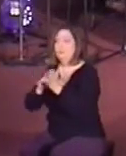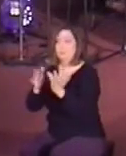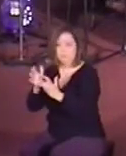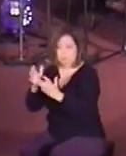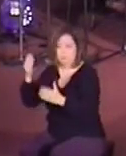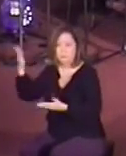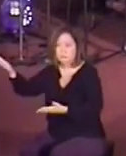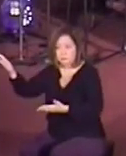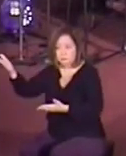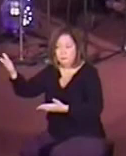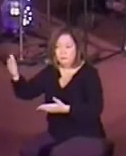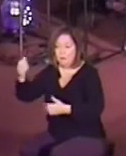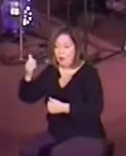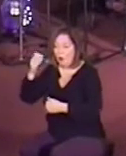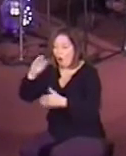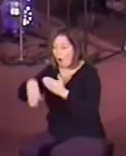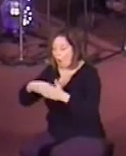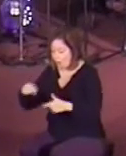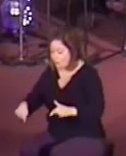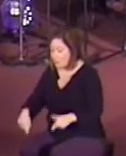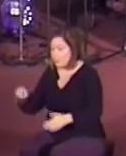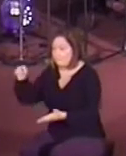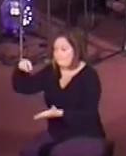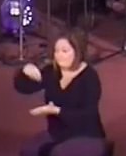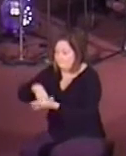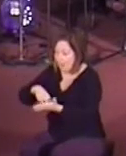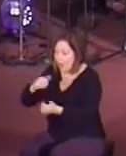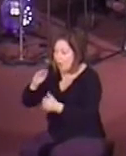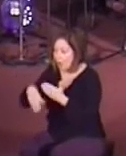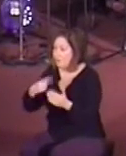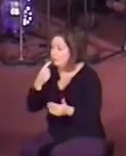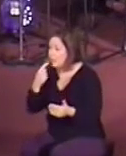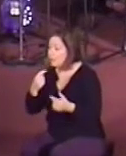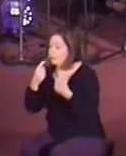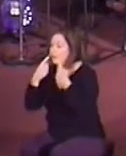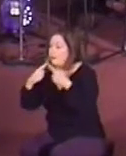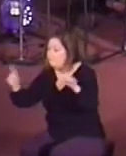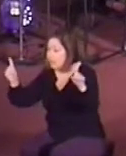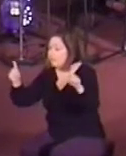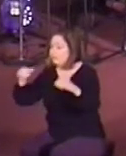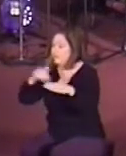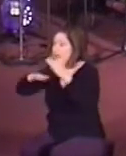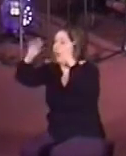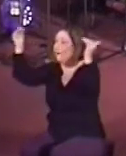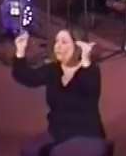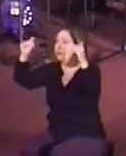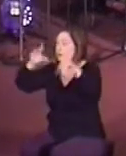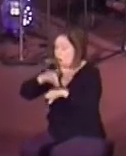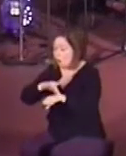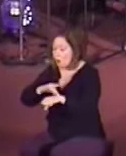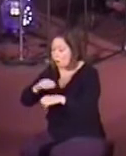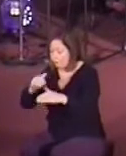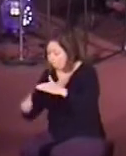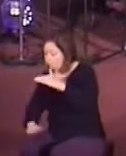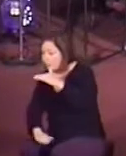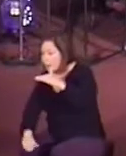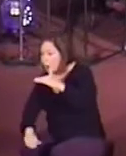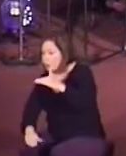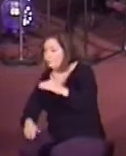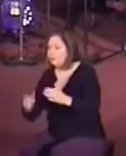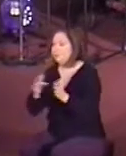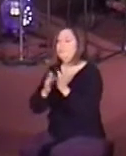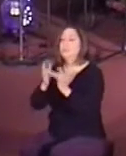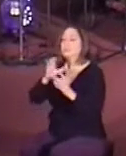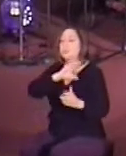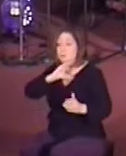Jesus, and that every knee should bow and every tongue should confess in heaven, in the earth, under the earth, that